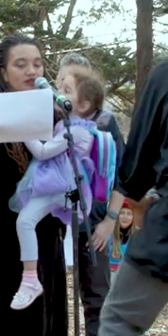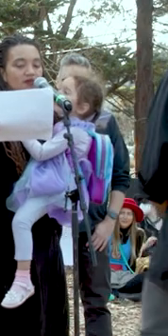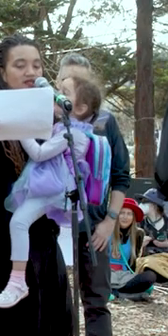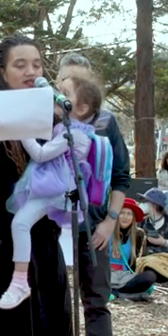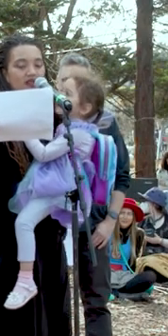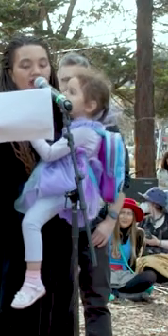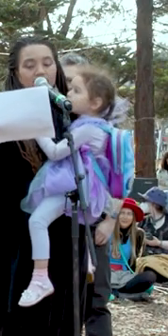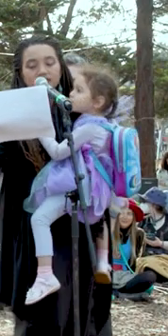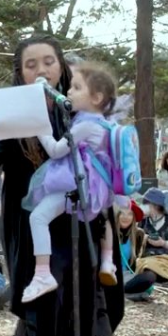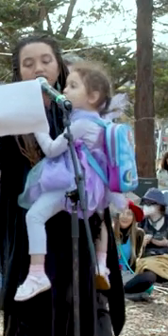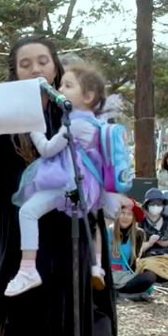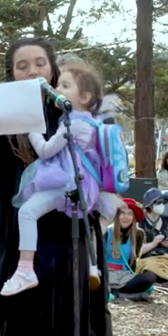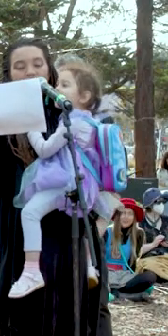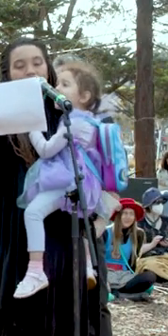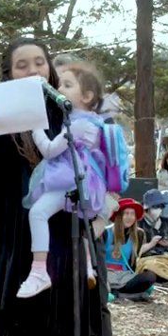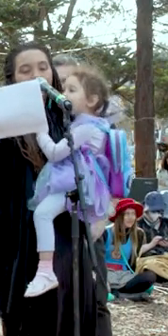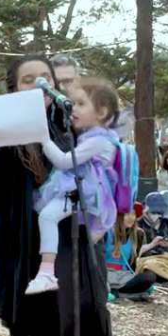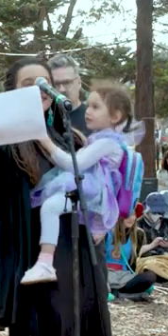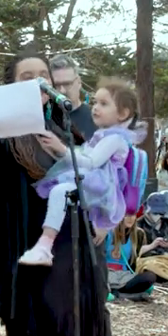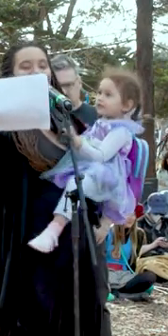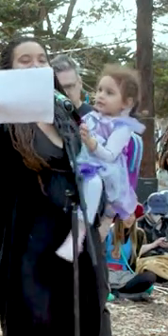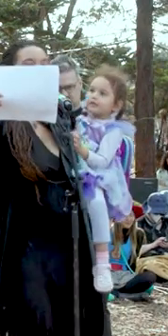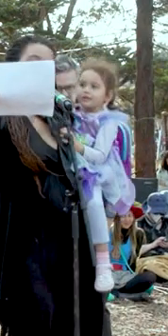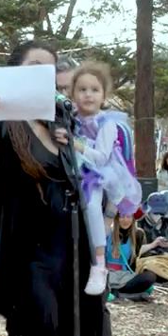Professor Luc Montagnier.